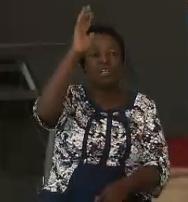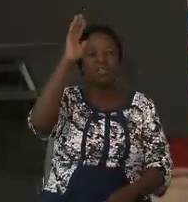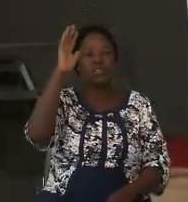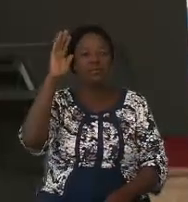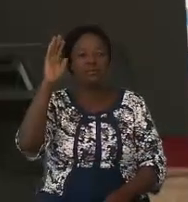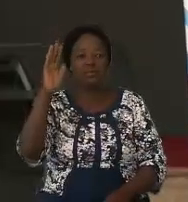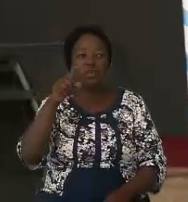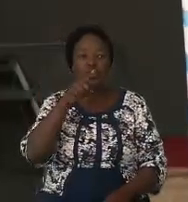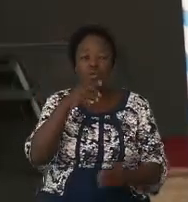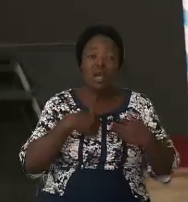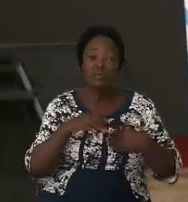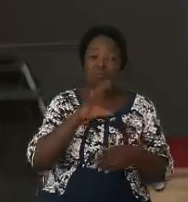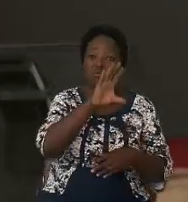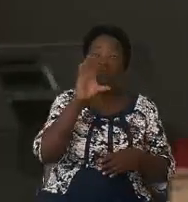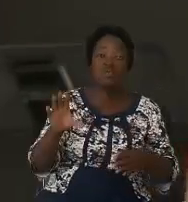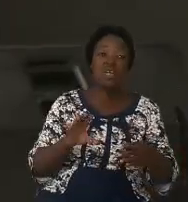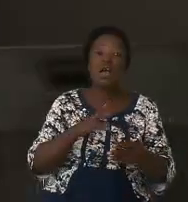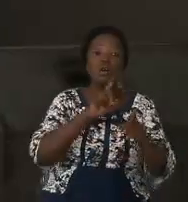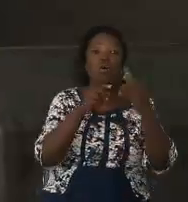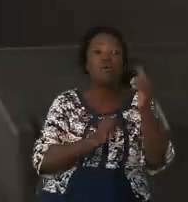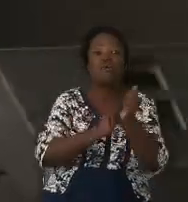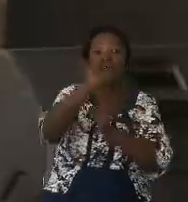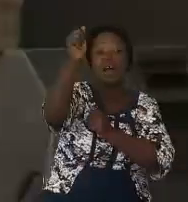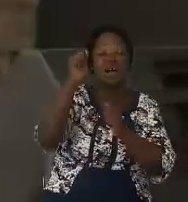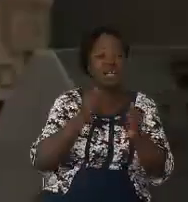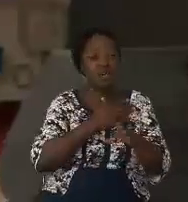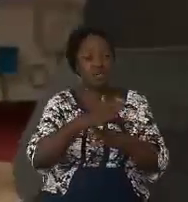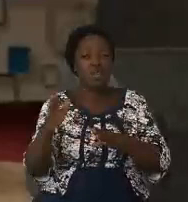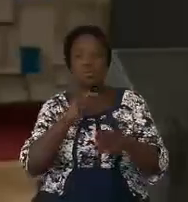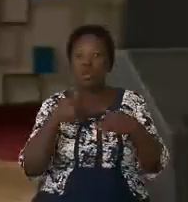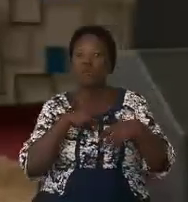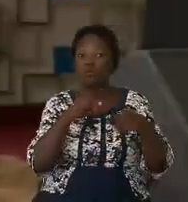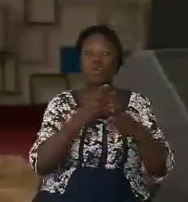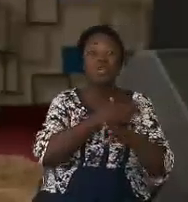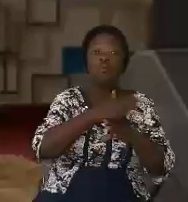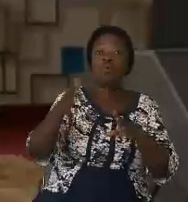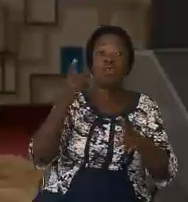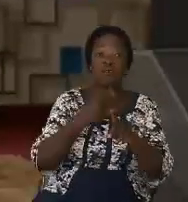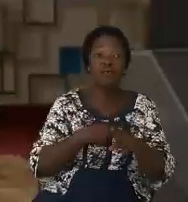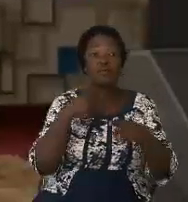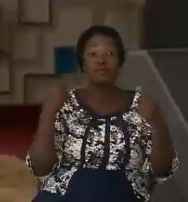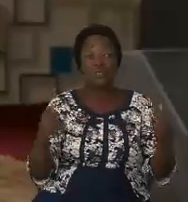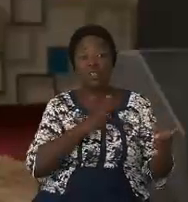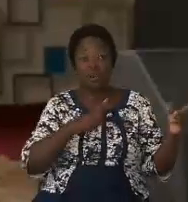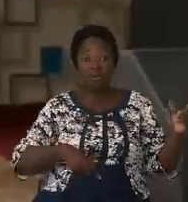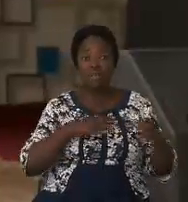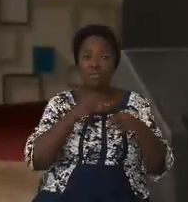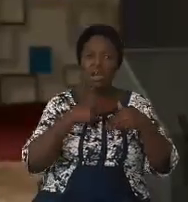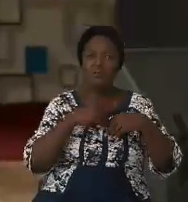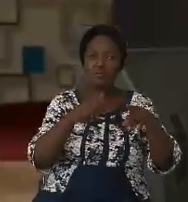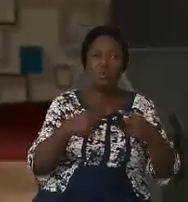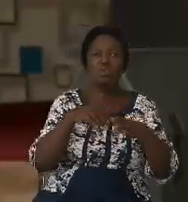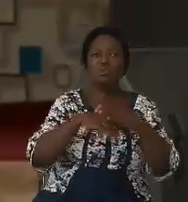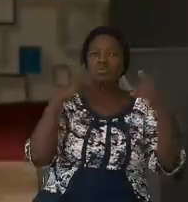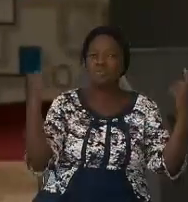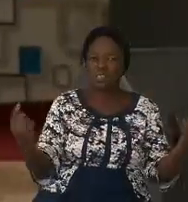Lord, I return. Where are you? Raise up your hand. You've wandered away to the far country. You've wandered away